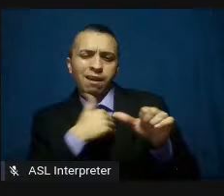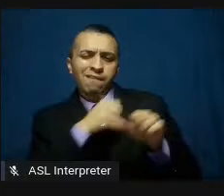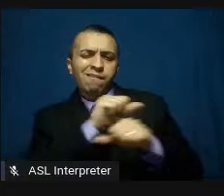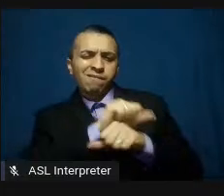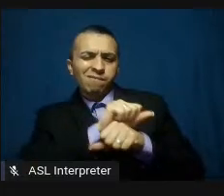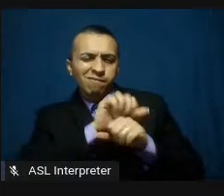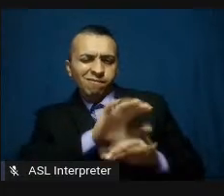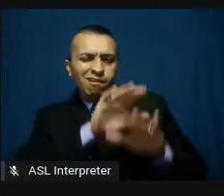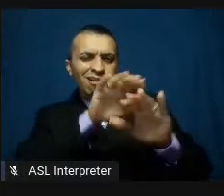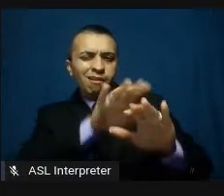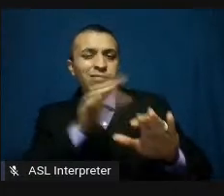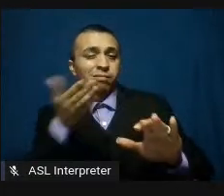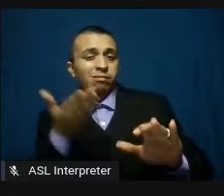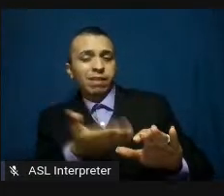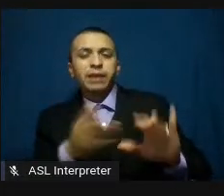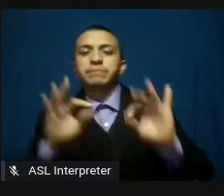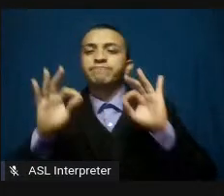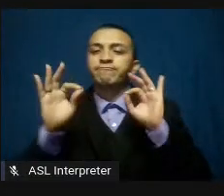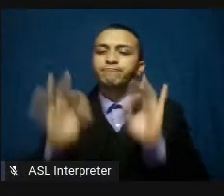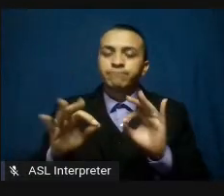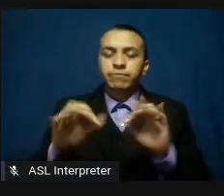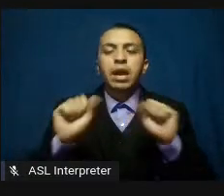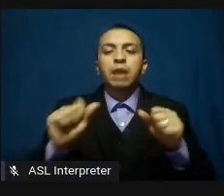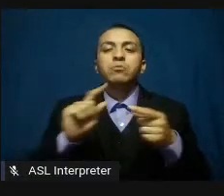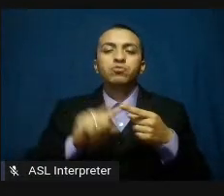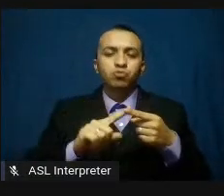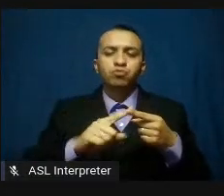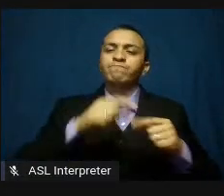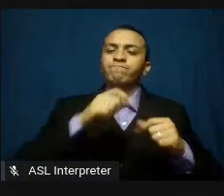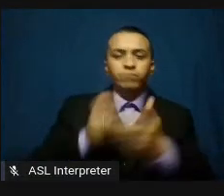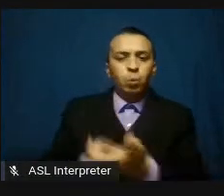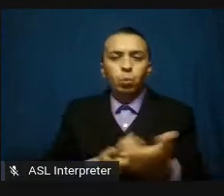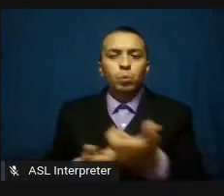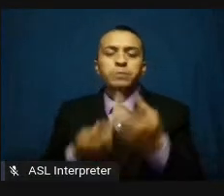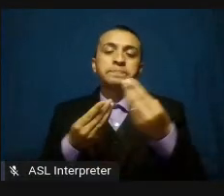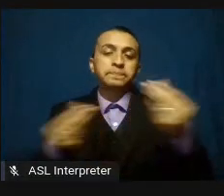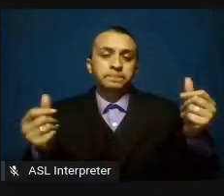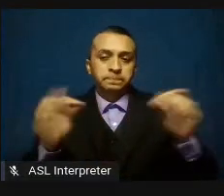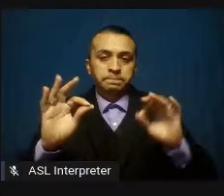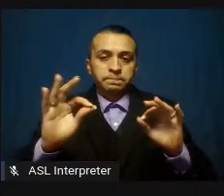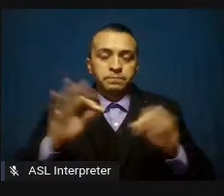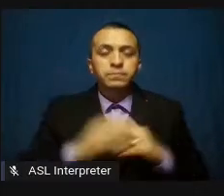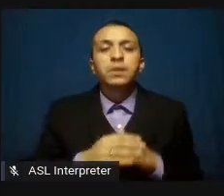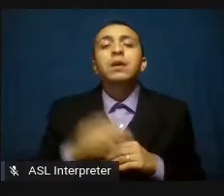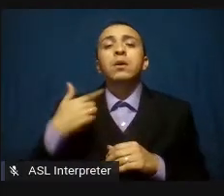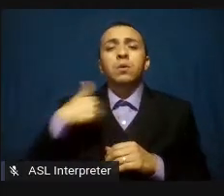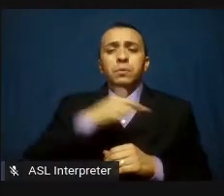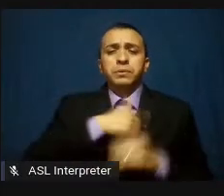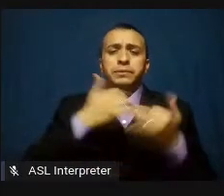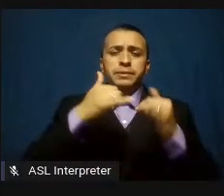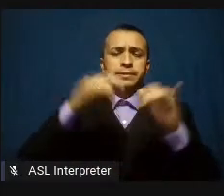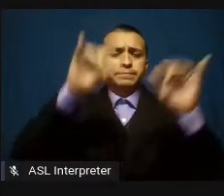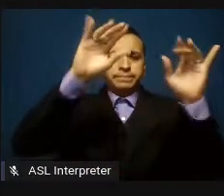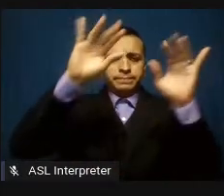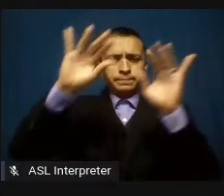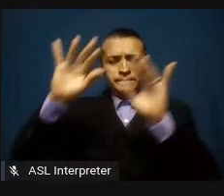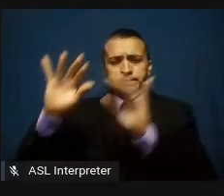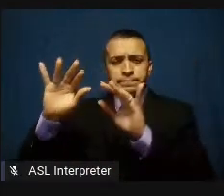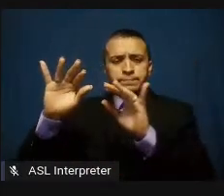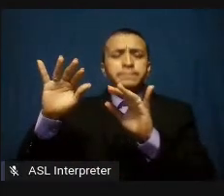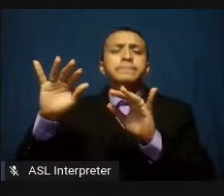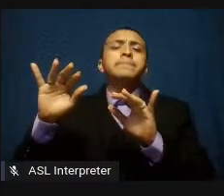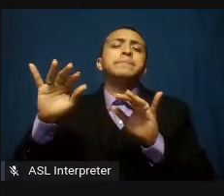there today, and they were able to lock that off in there. And then working our way back into Division Mike down